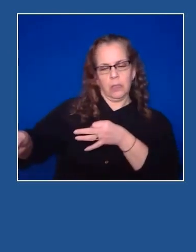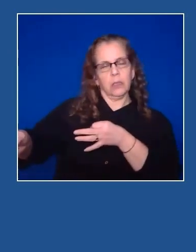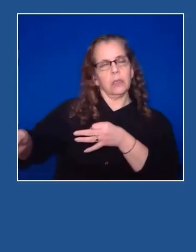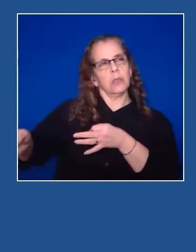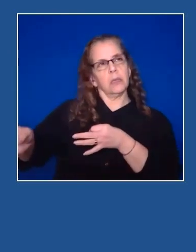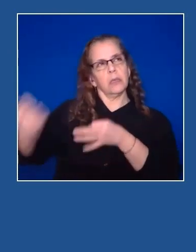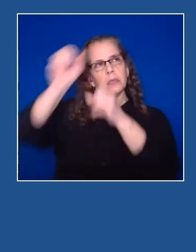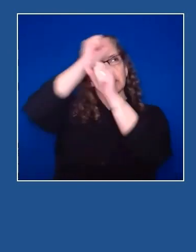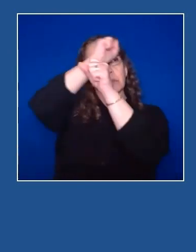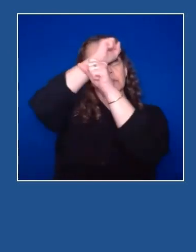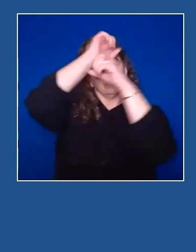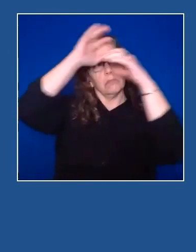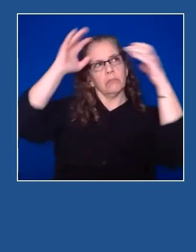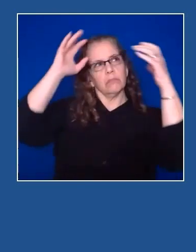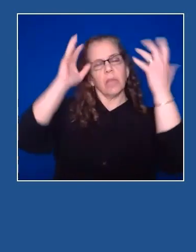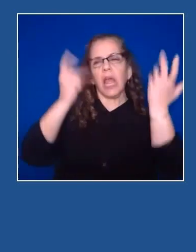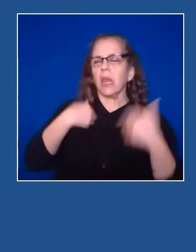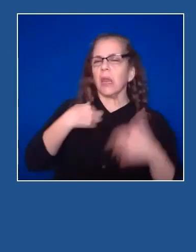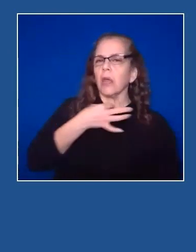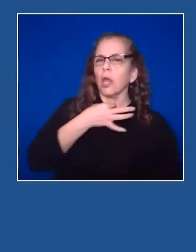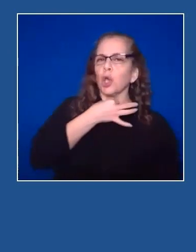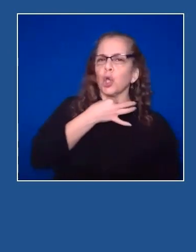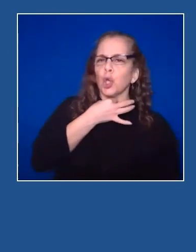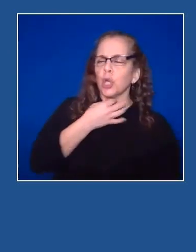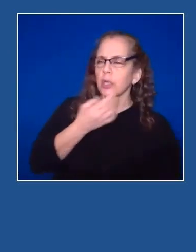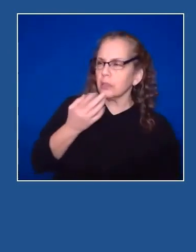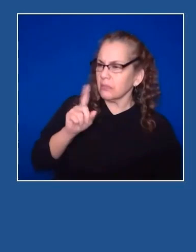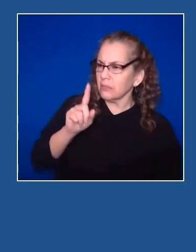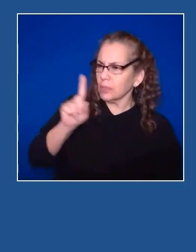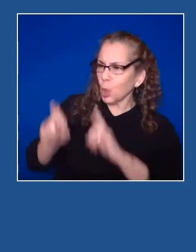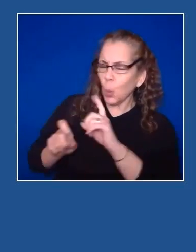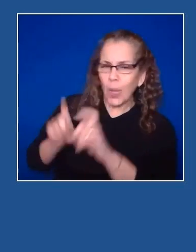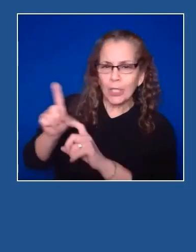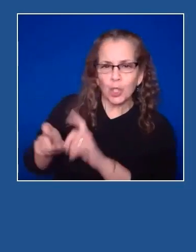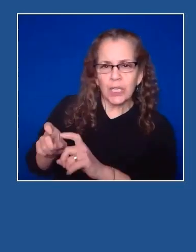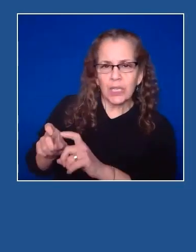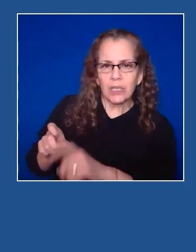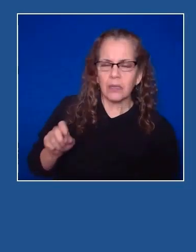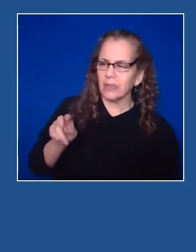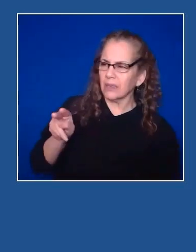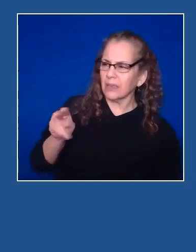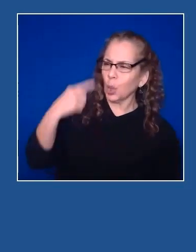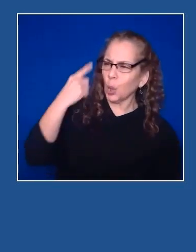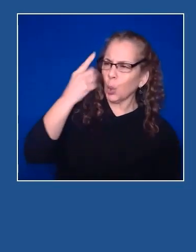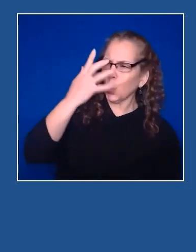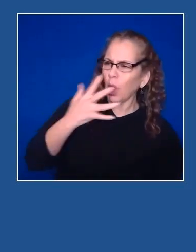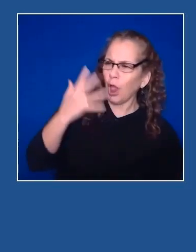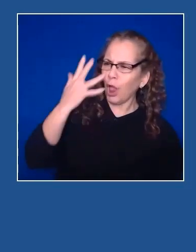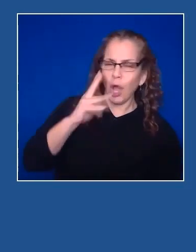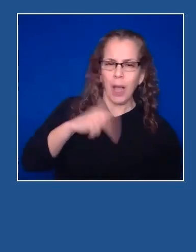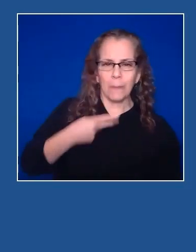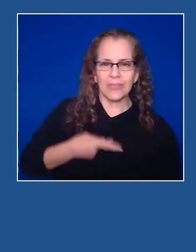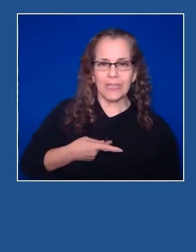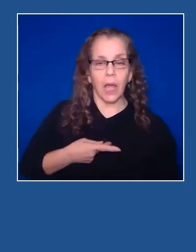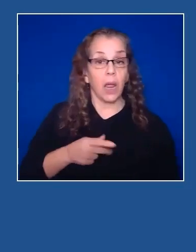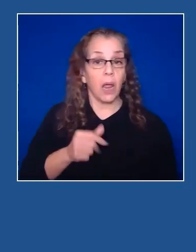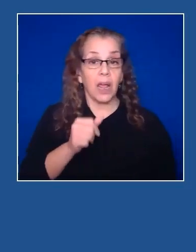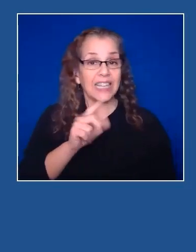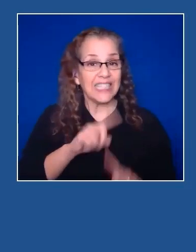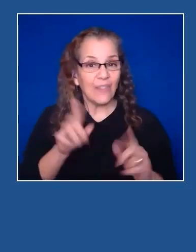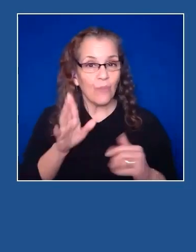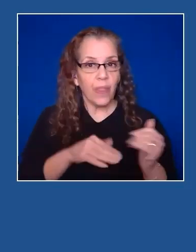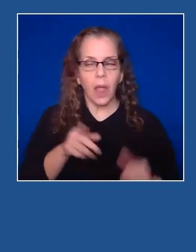Be curious. Huh, you know, you look really upset. Not you shouldn't be upset,